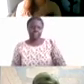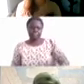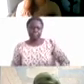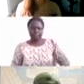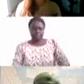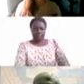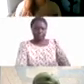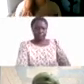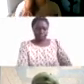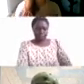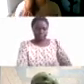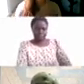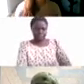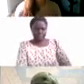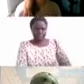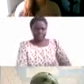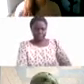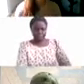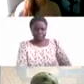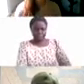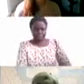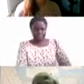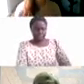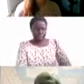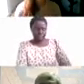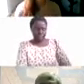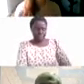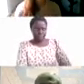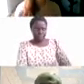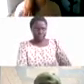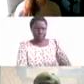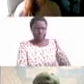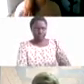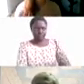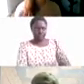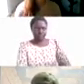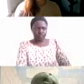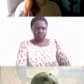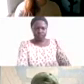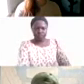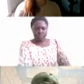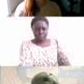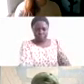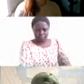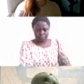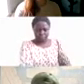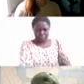show a person with a disability